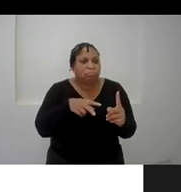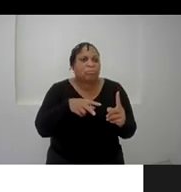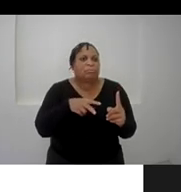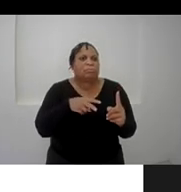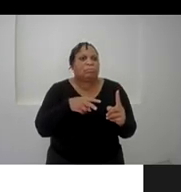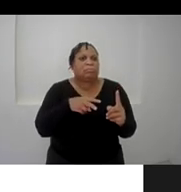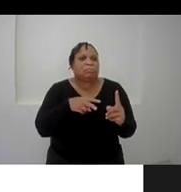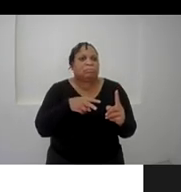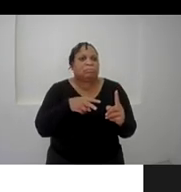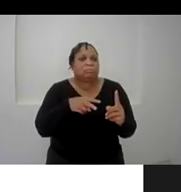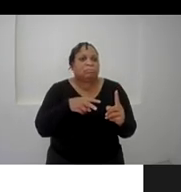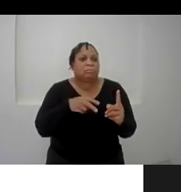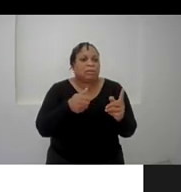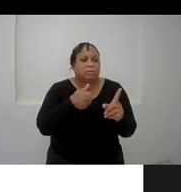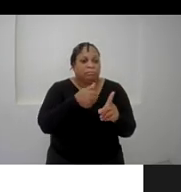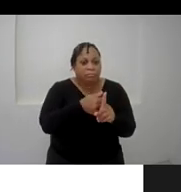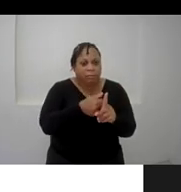at self-advocacy.